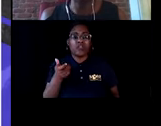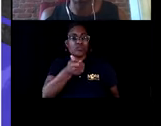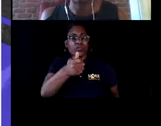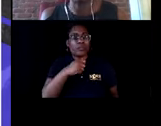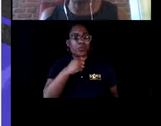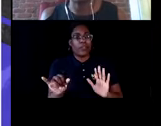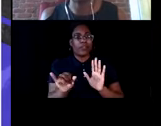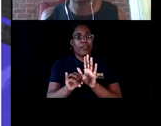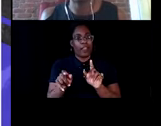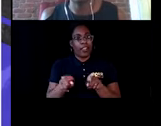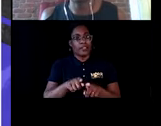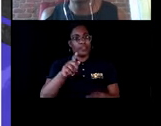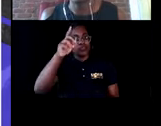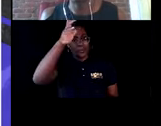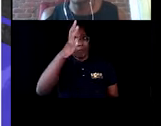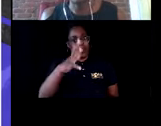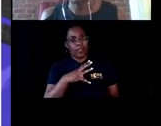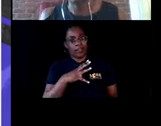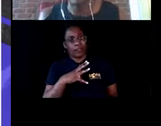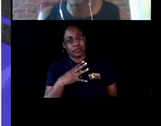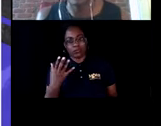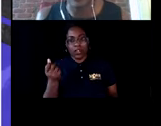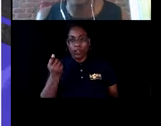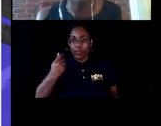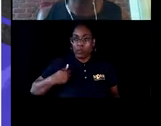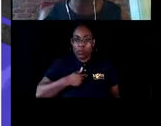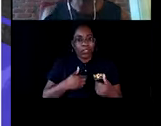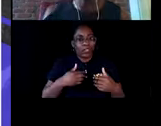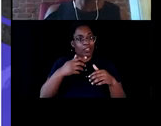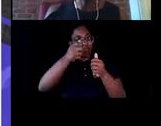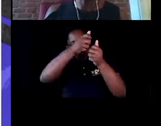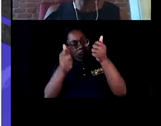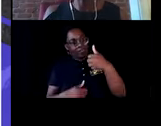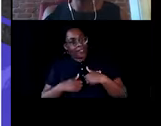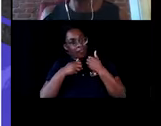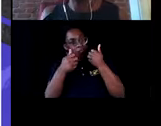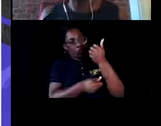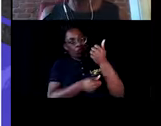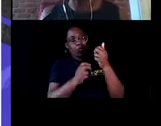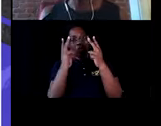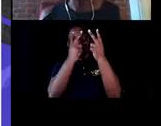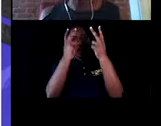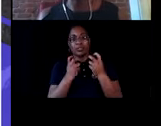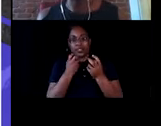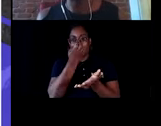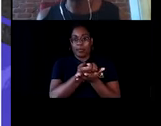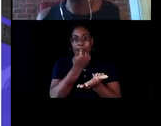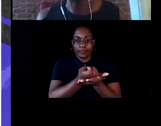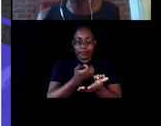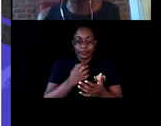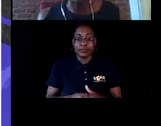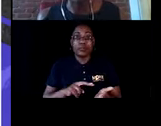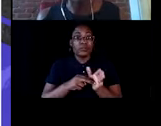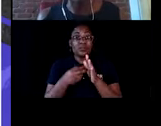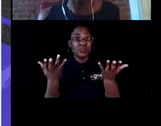within capitalist economies, right? And so to break that down, that simply means that trans people are